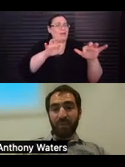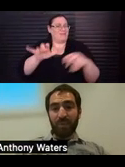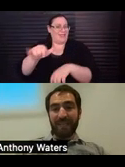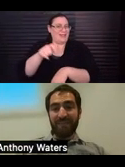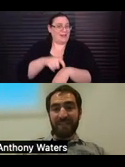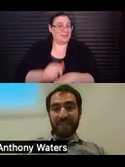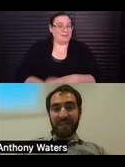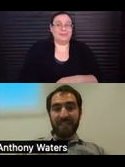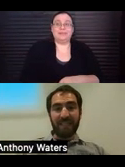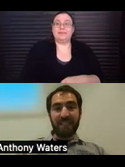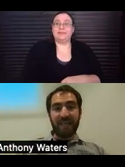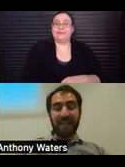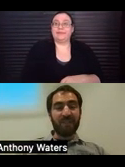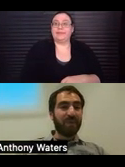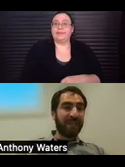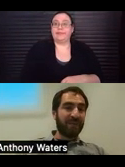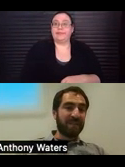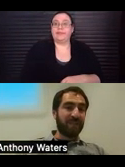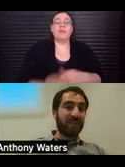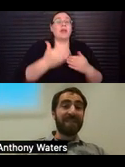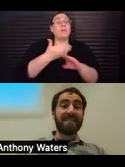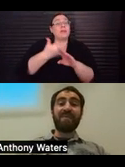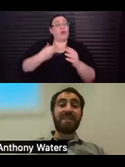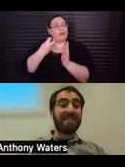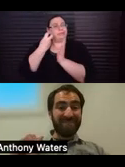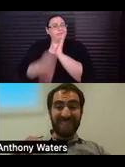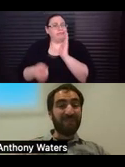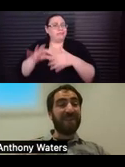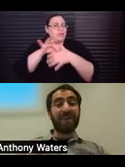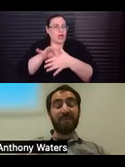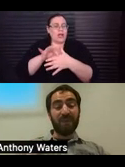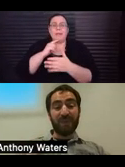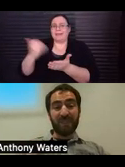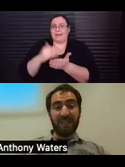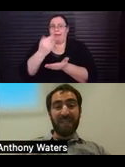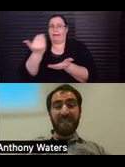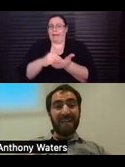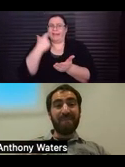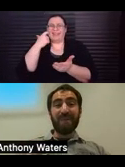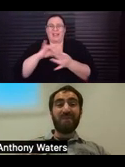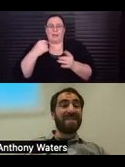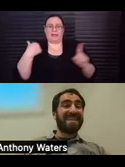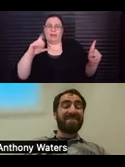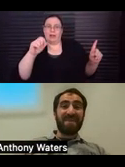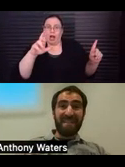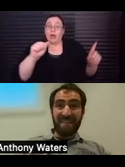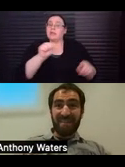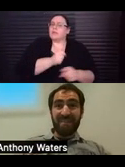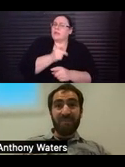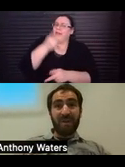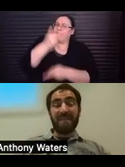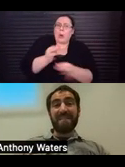And before we dive into the content, I just want to reiterate something Clara said, which is self-care comes first. Talking about suicide can